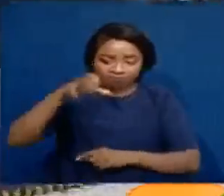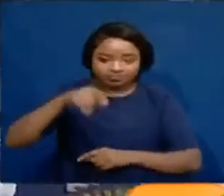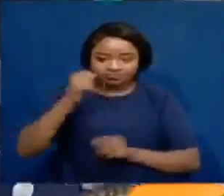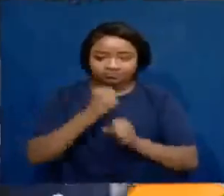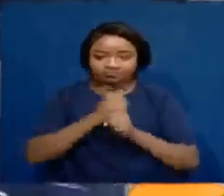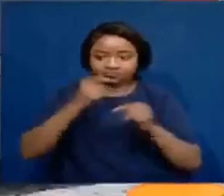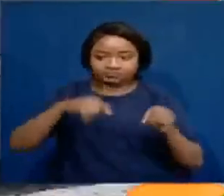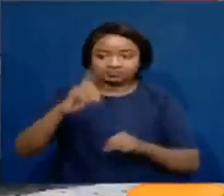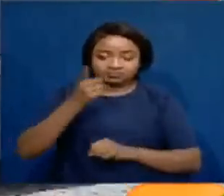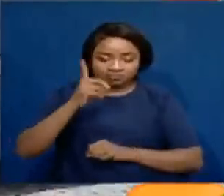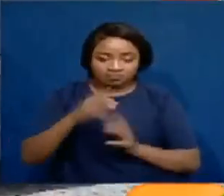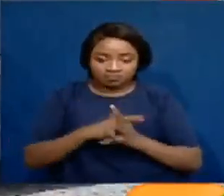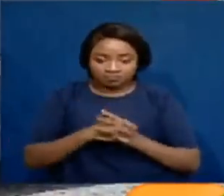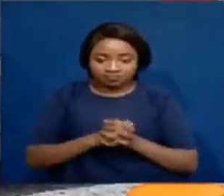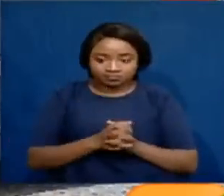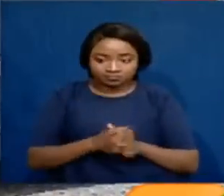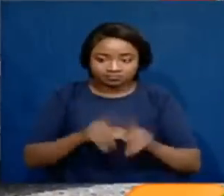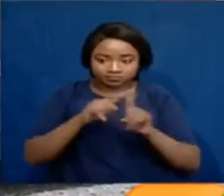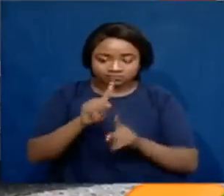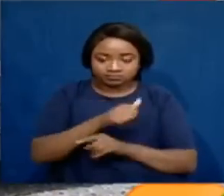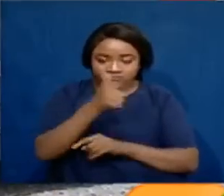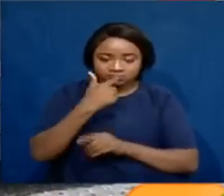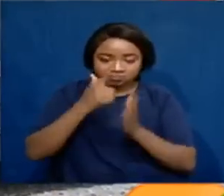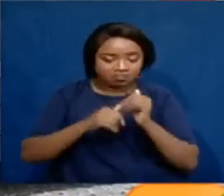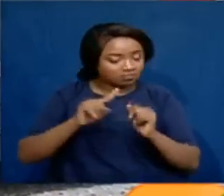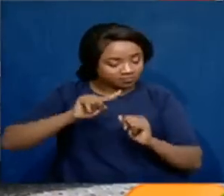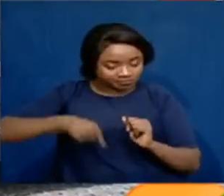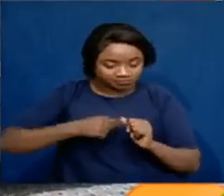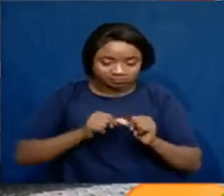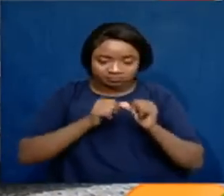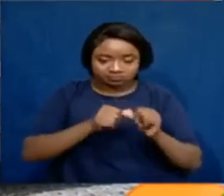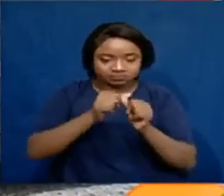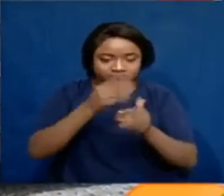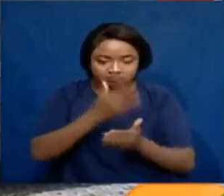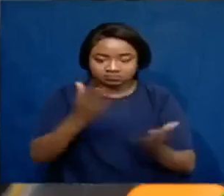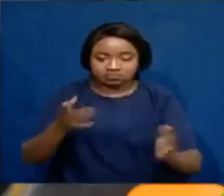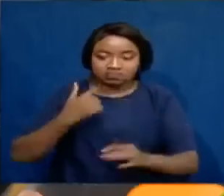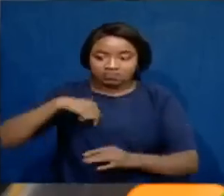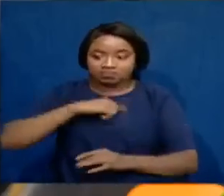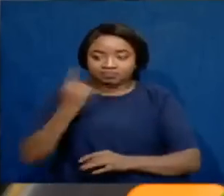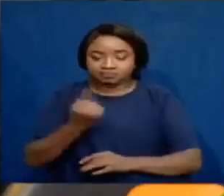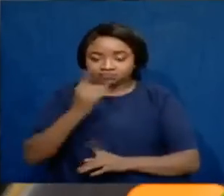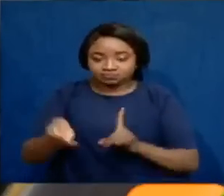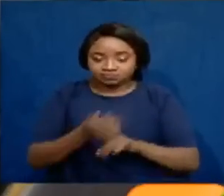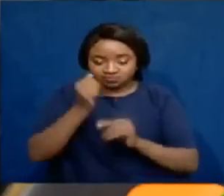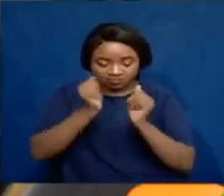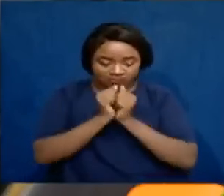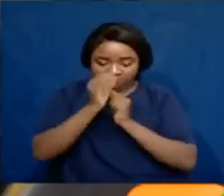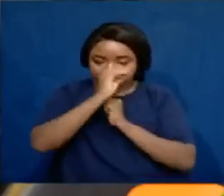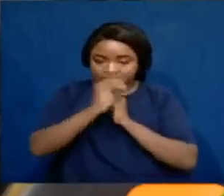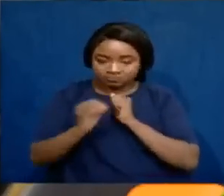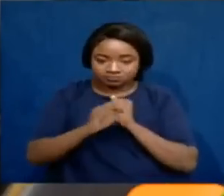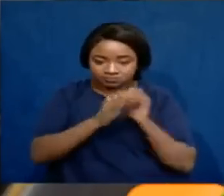environs. Sam says demand is growing. We have only done 10% of the circles, but we have a queue